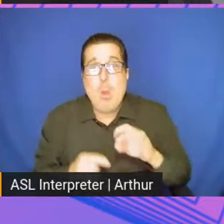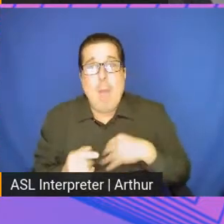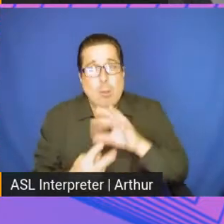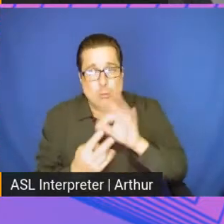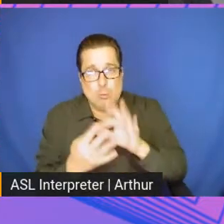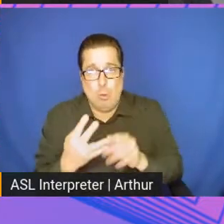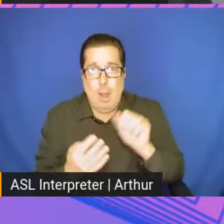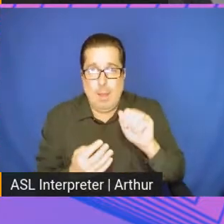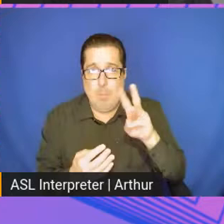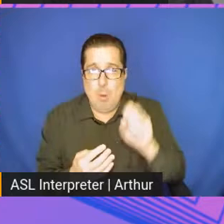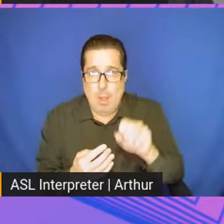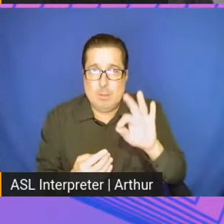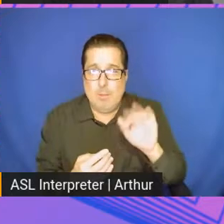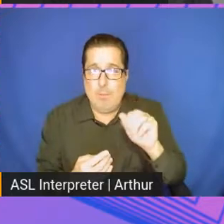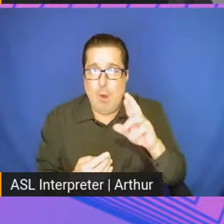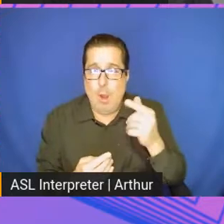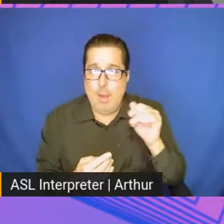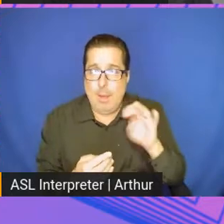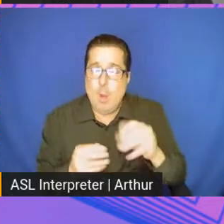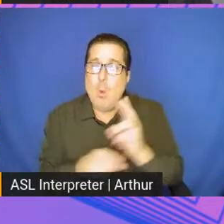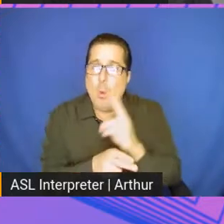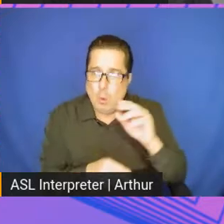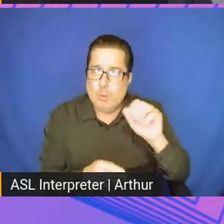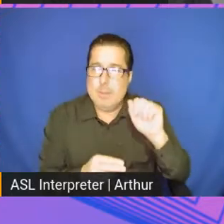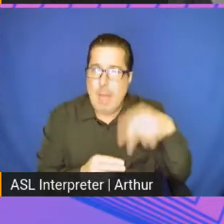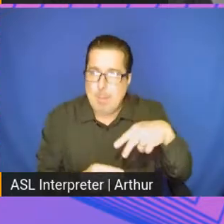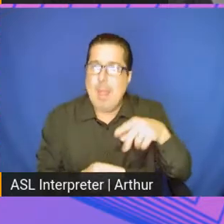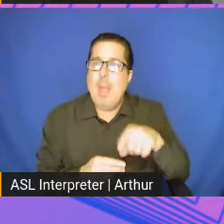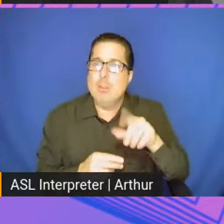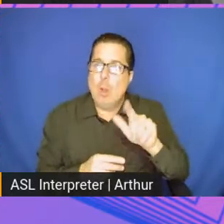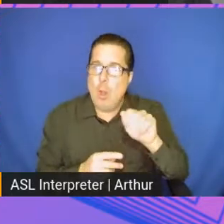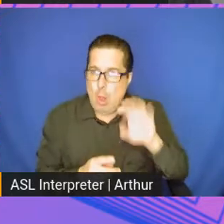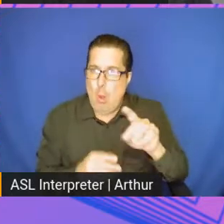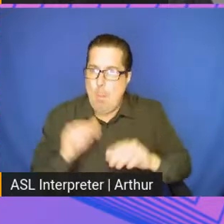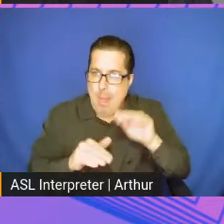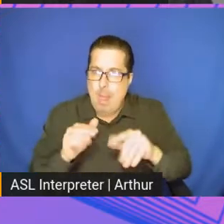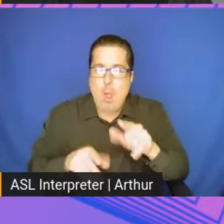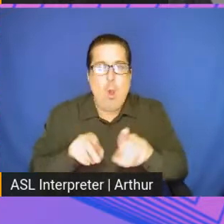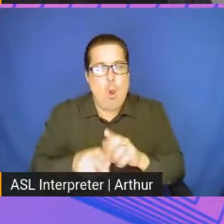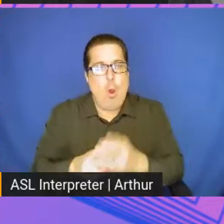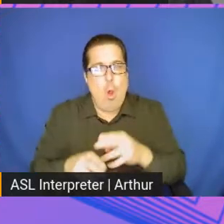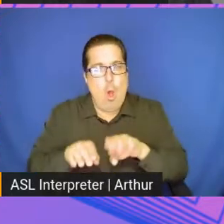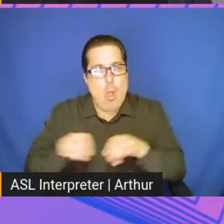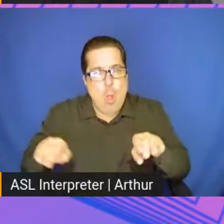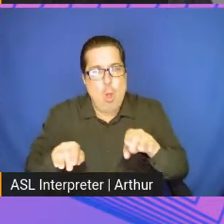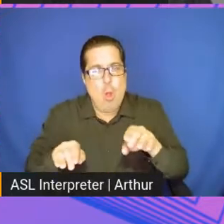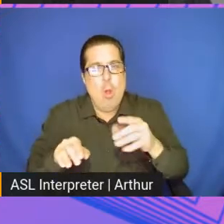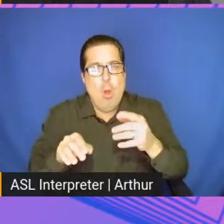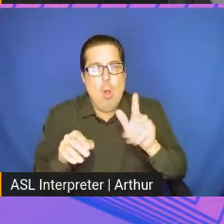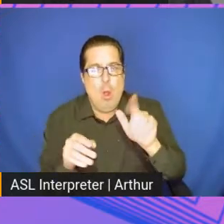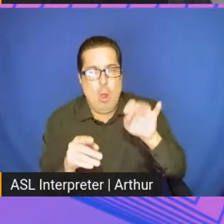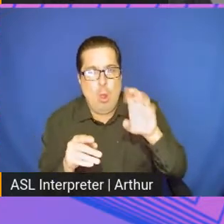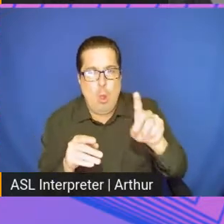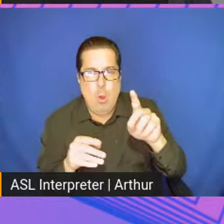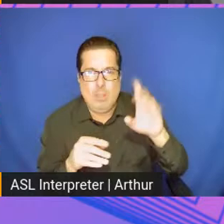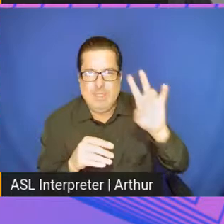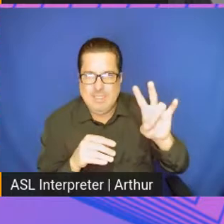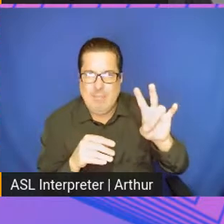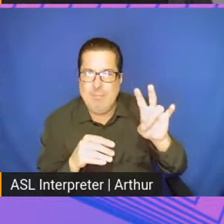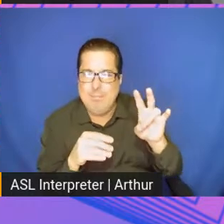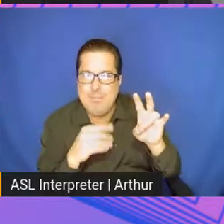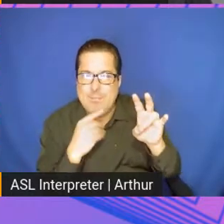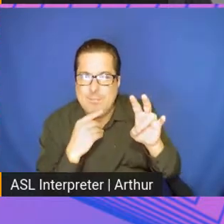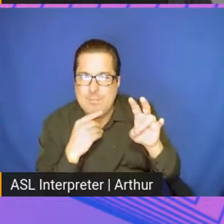Fargate. So you could use an application load balancer. This is what we call level 7 for web requests like HTTP. You could